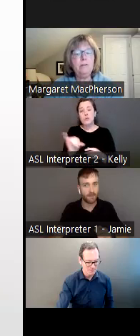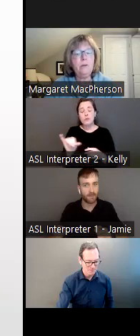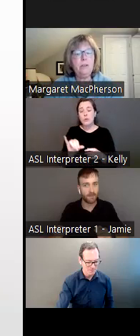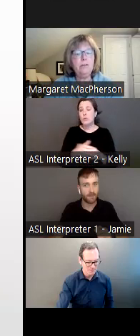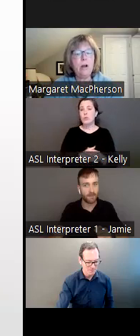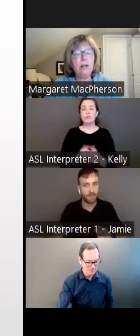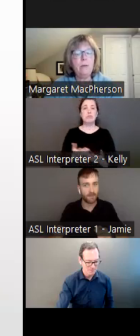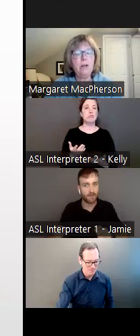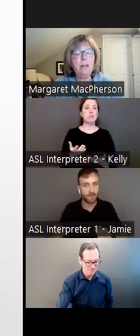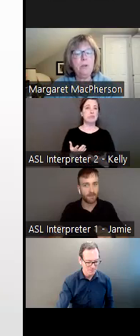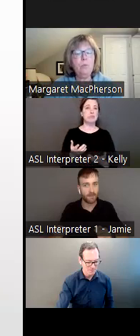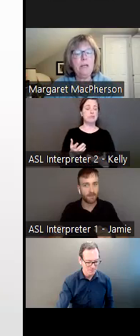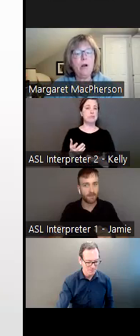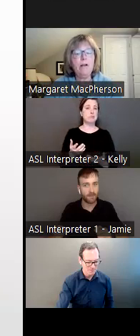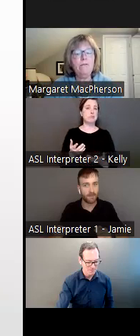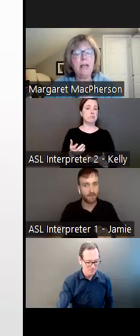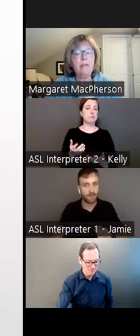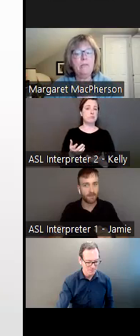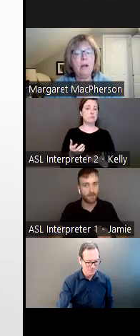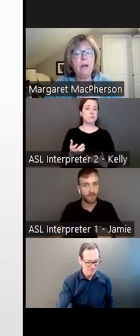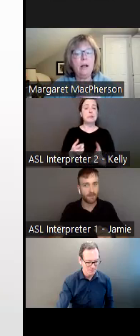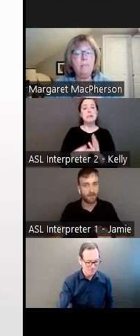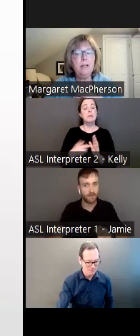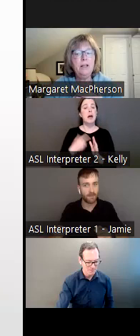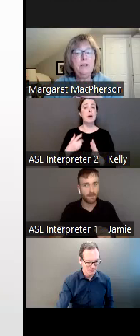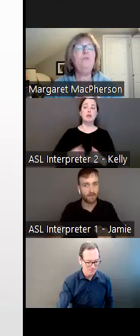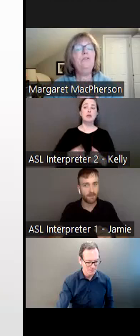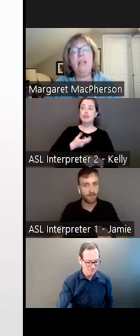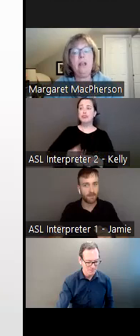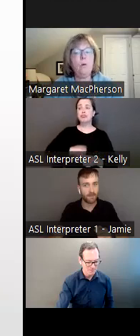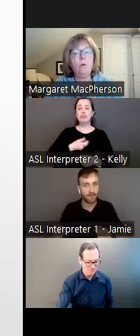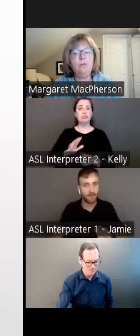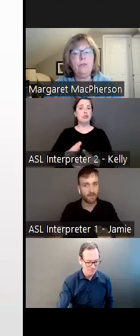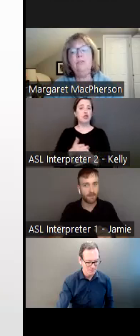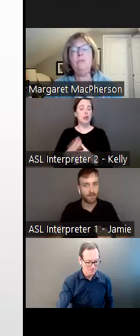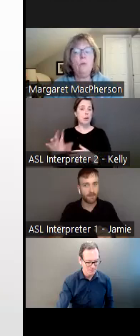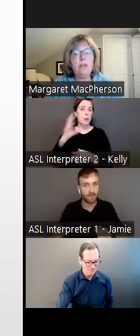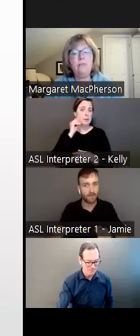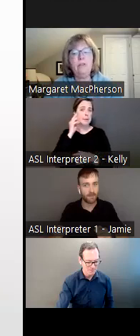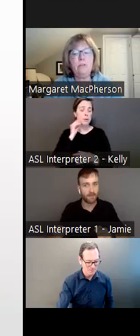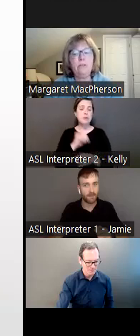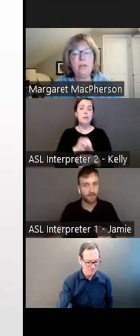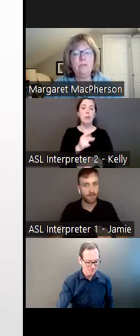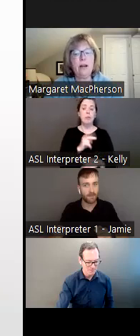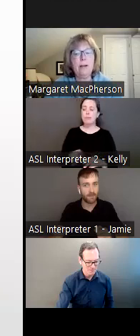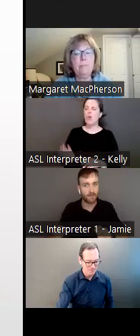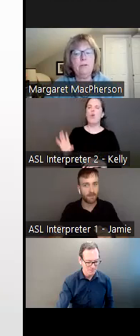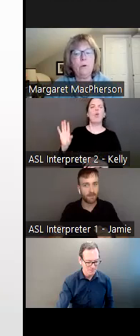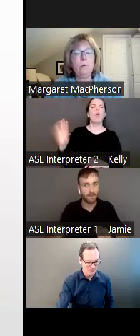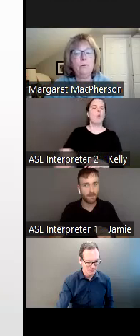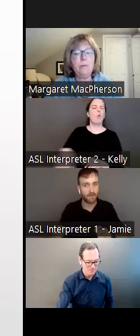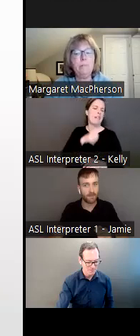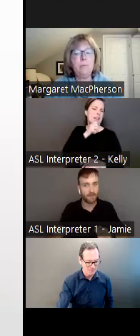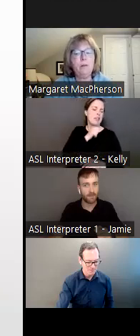are experiencing when they're talking about it can be written off as, you know, just getting older. These are, oh yes, these are the things that happen